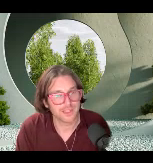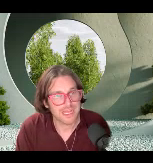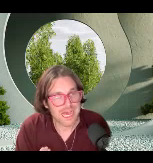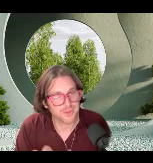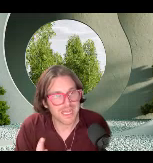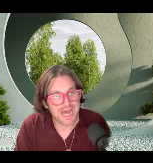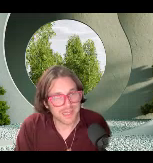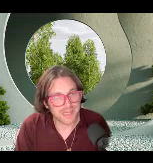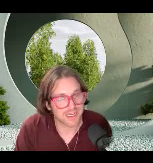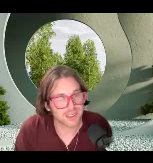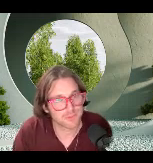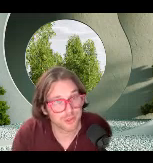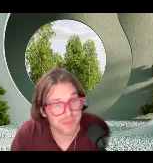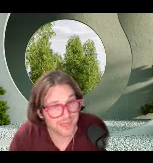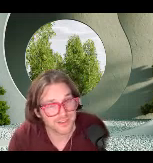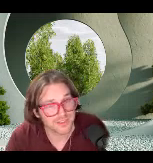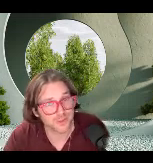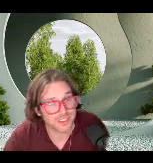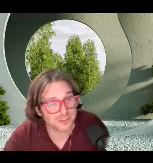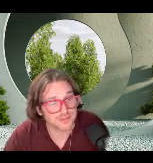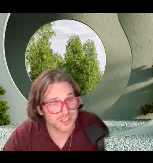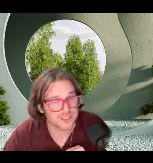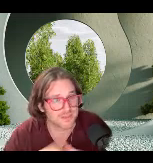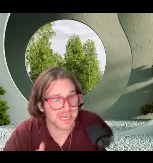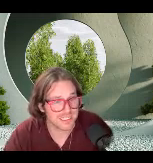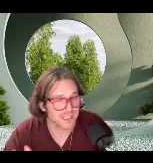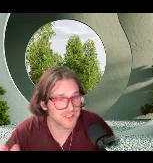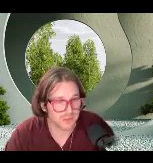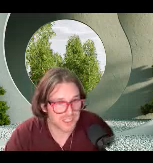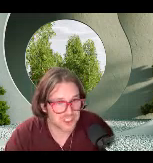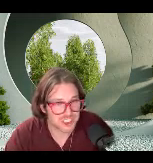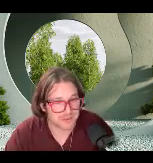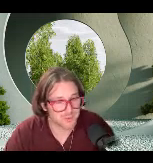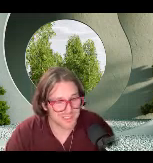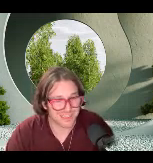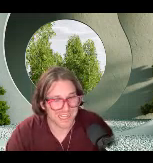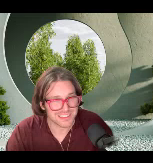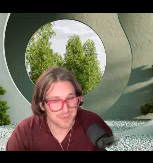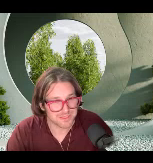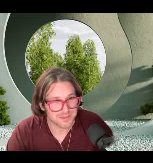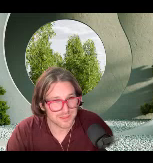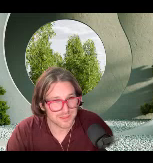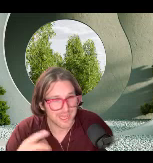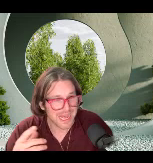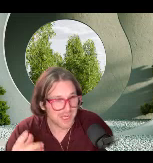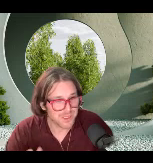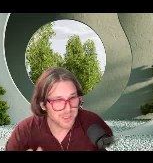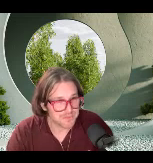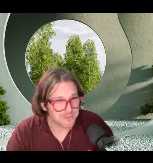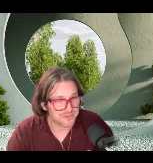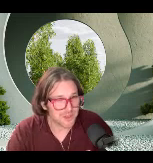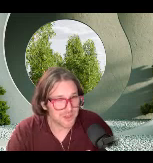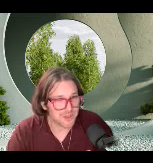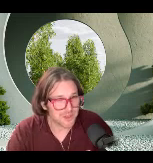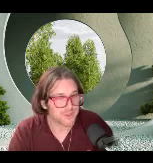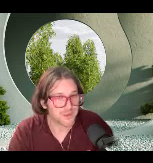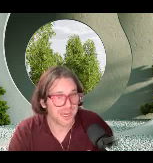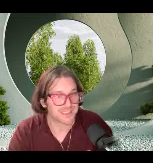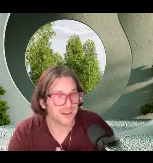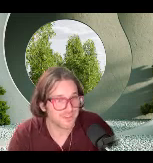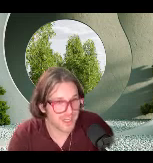new learning? How do we highlight and explore patterns and critical features, big ideas, relationships between concepts? How do we